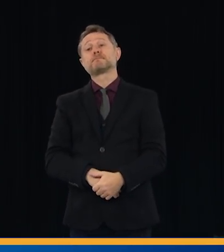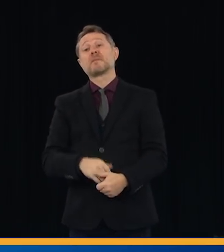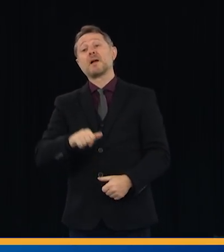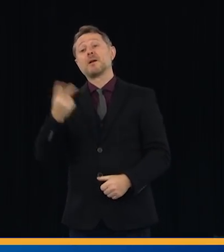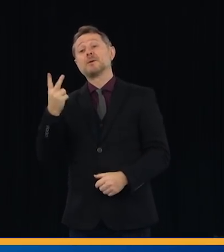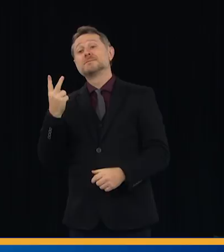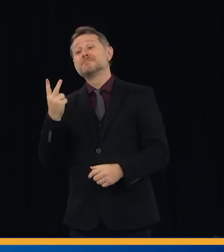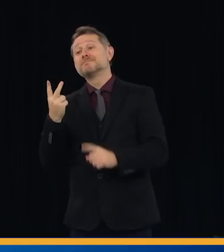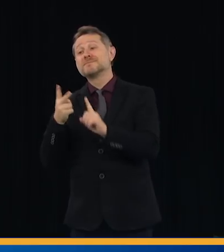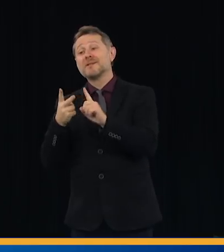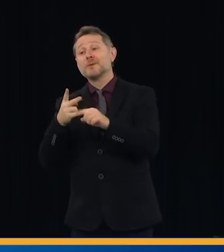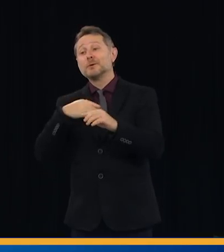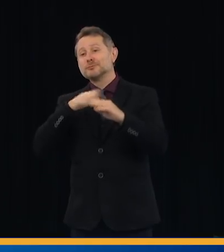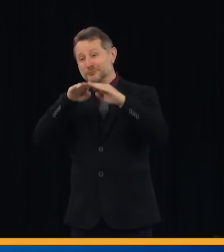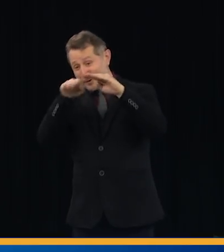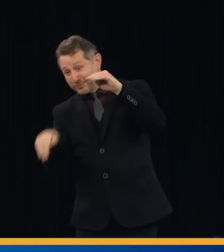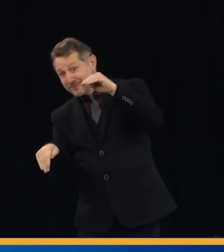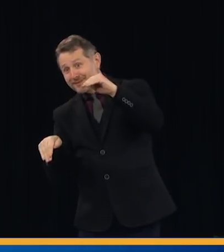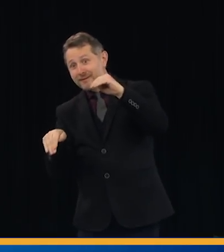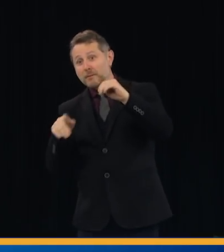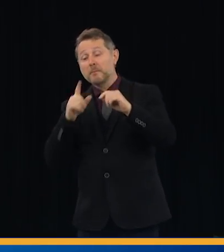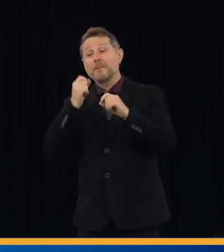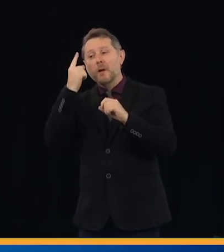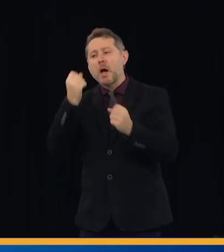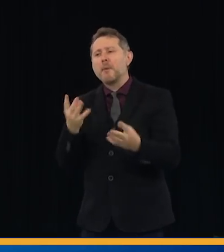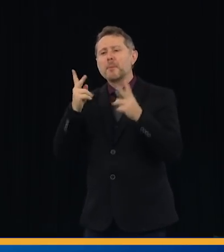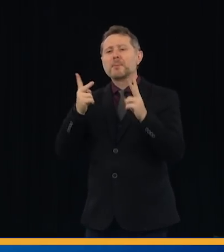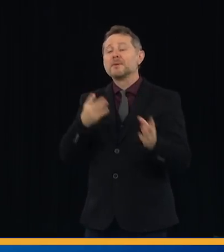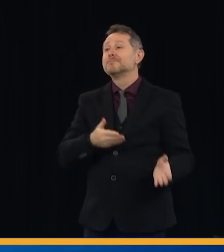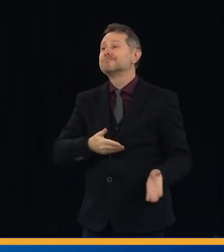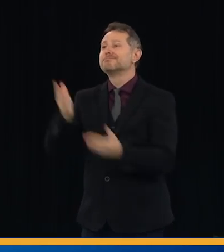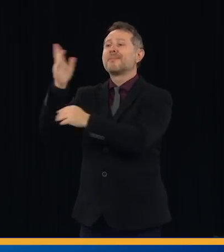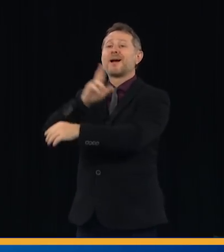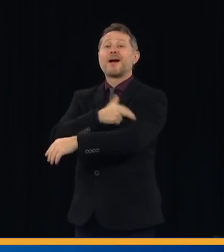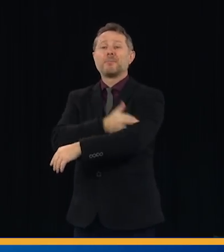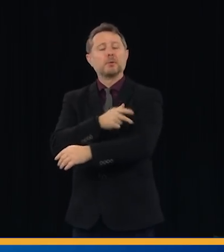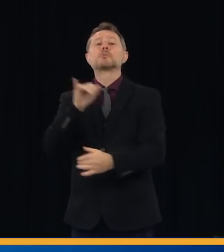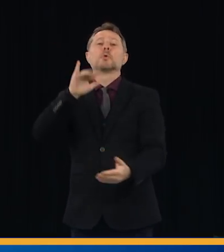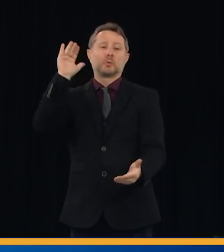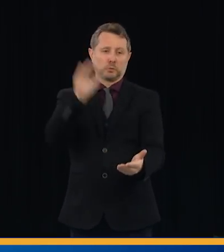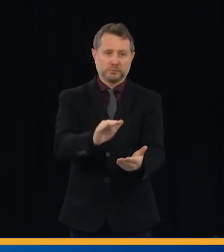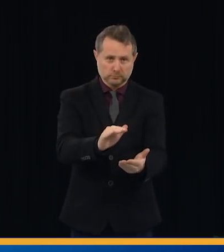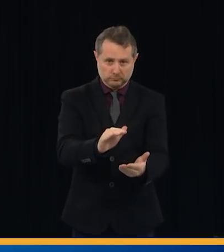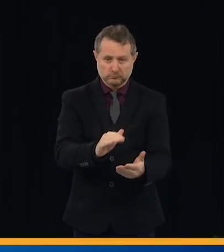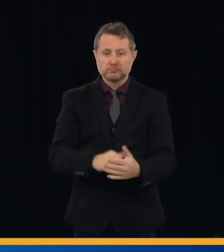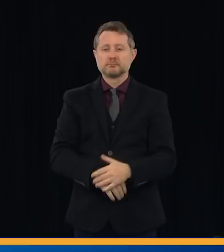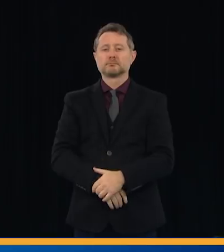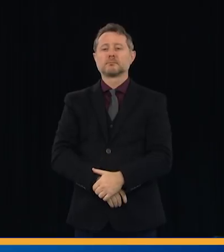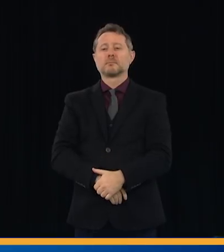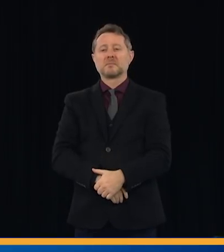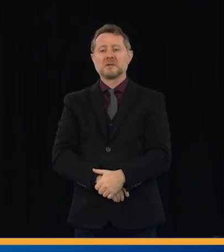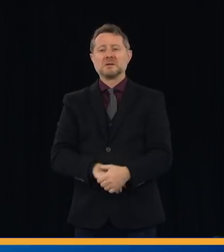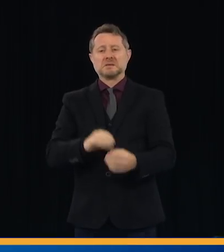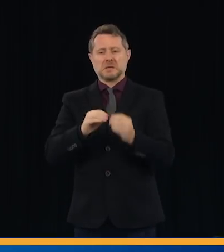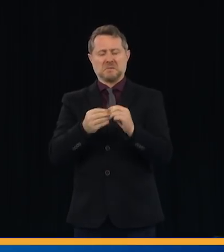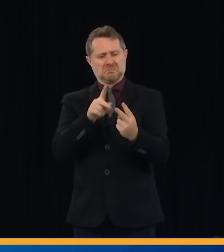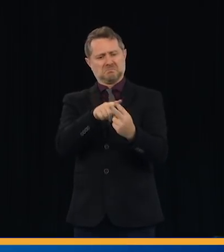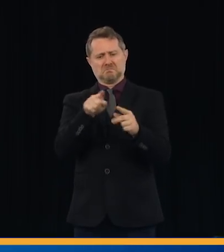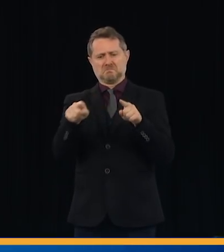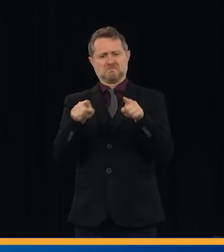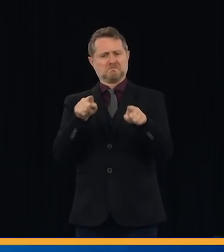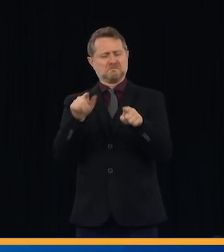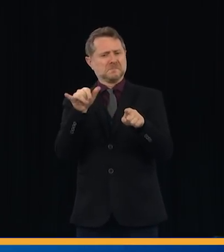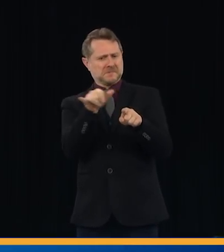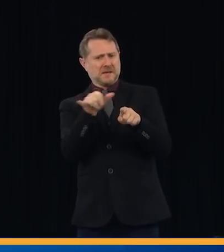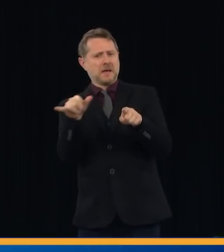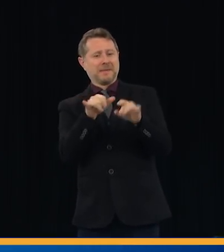new hospitalizations drop. So there's a correlation there that also affirms both, right? It affirms the